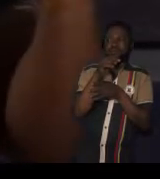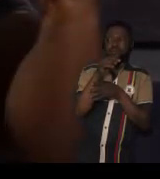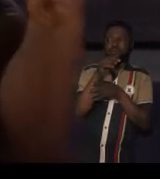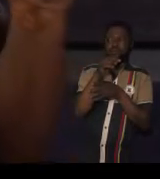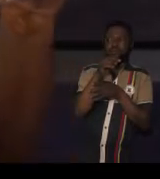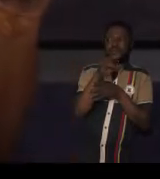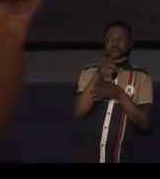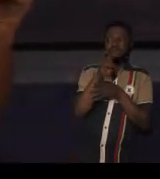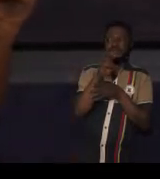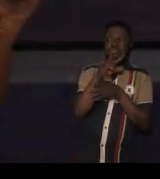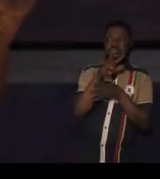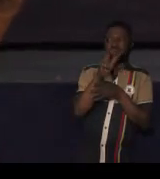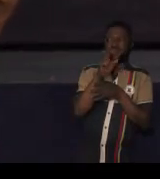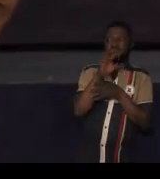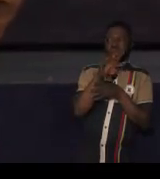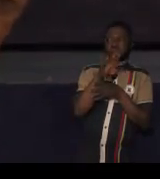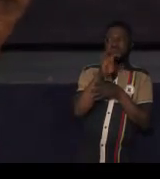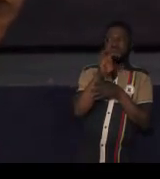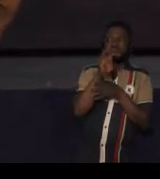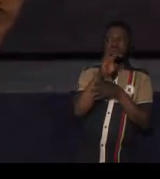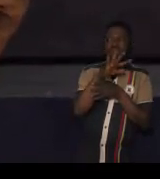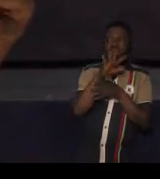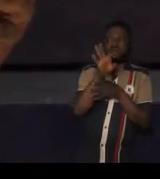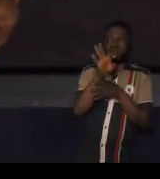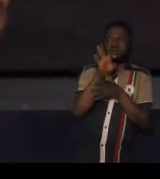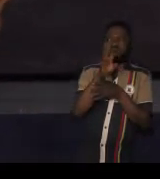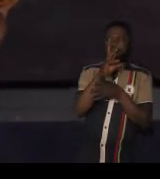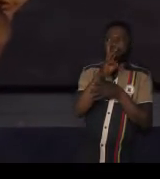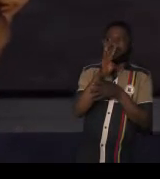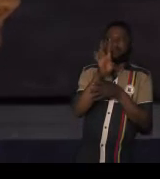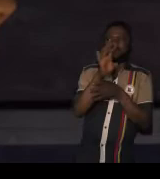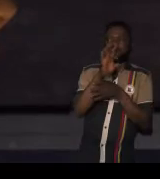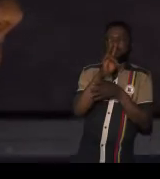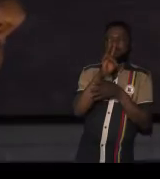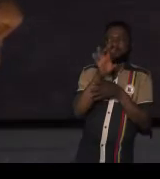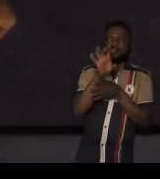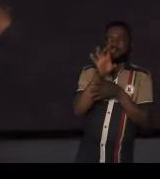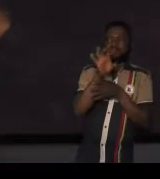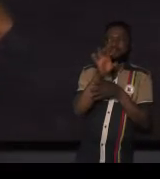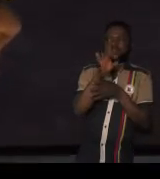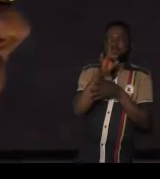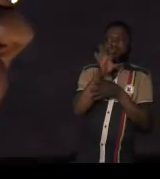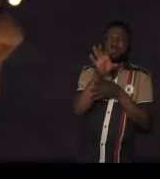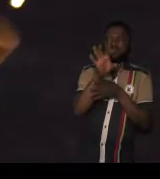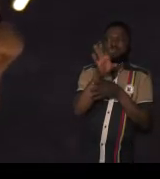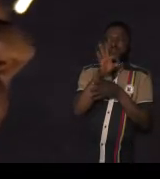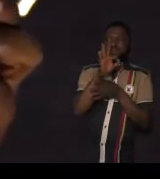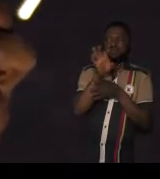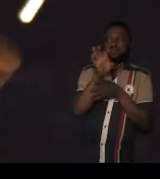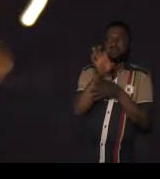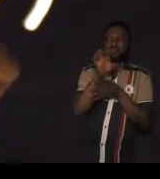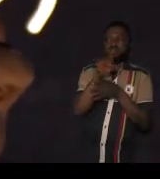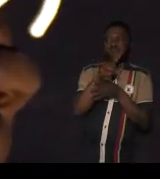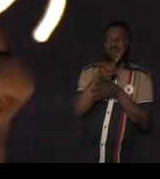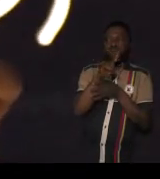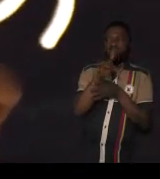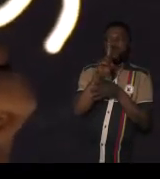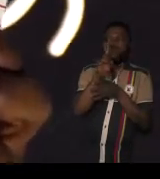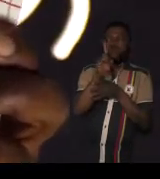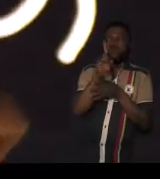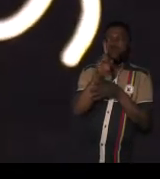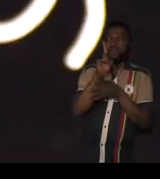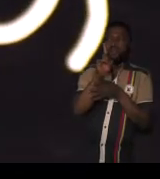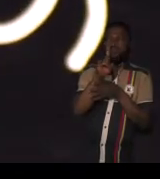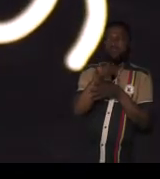100, 200, 300, 400, 500, 600, 700, 800,